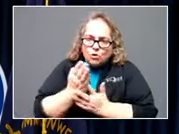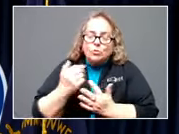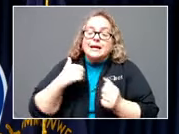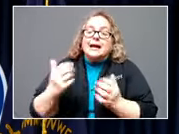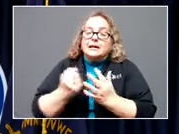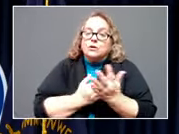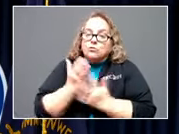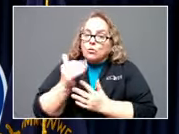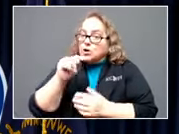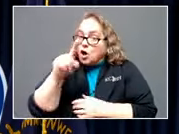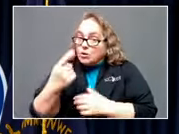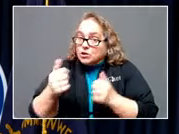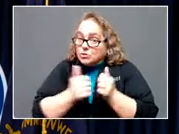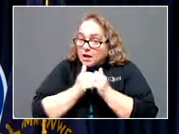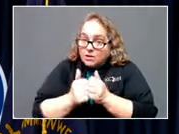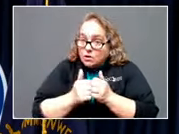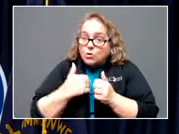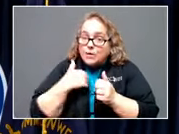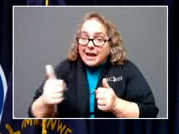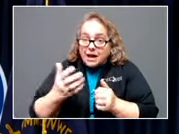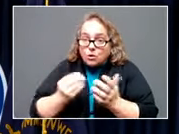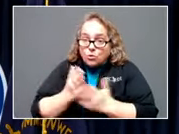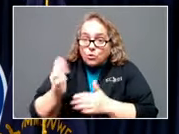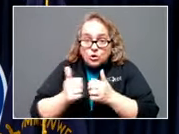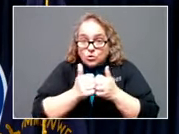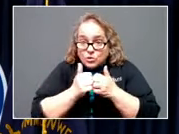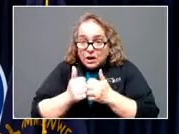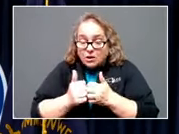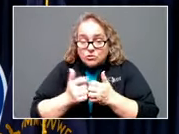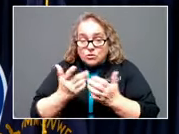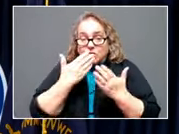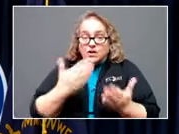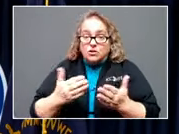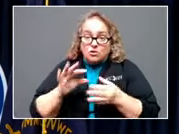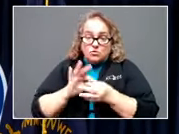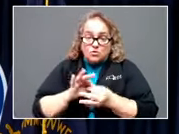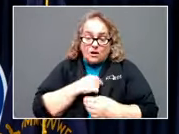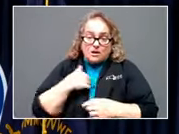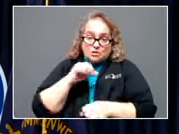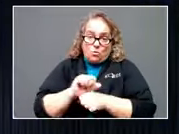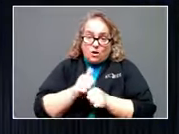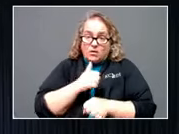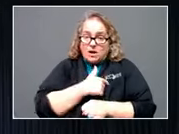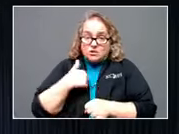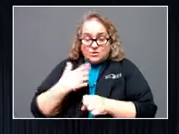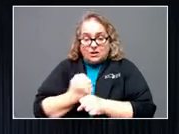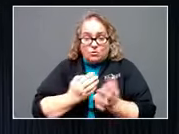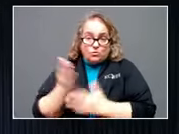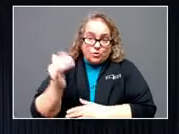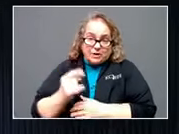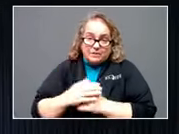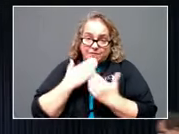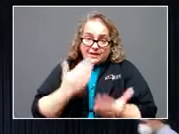going to get through this together. And I thank you for joining us along the way and working with us to get through it. Thanks.